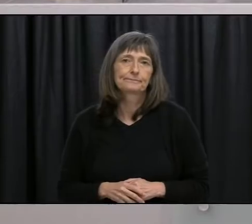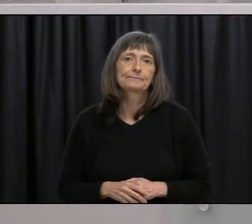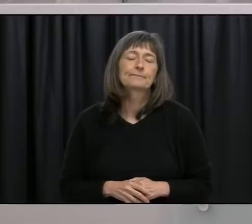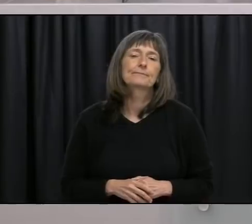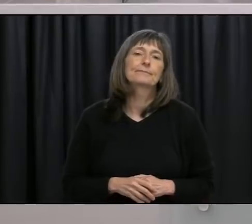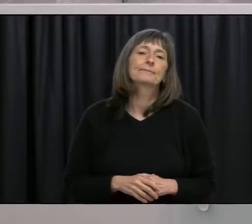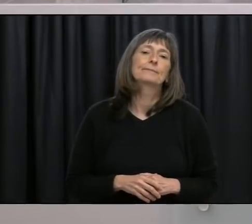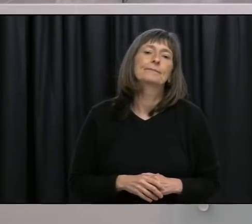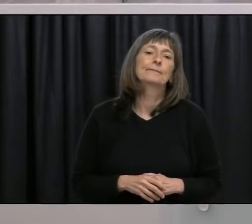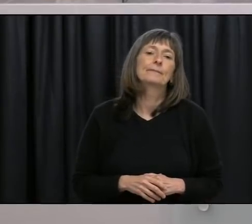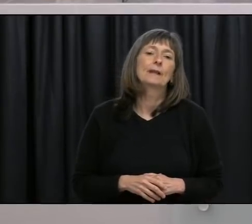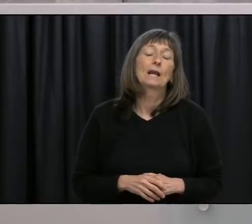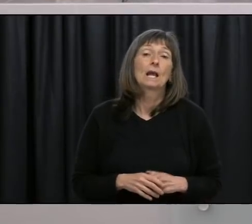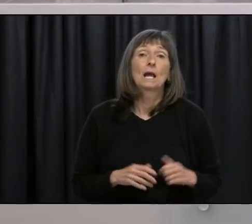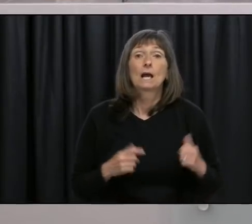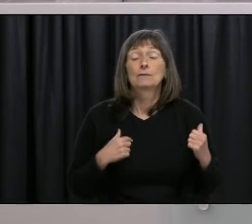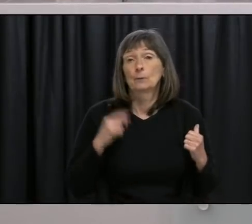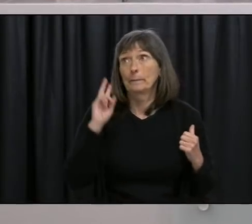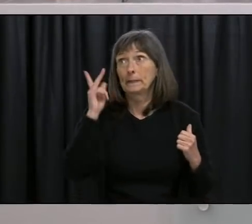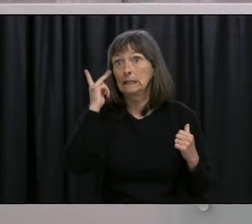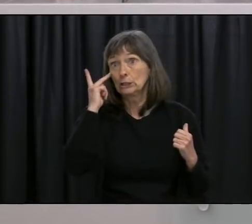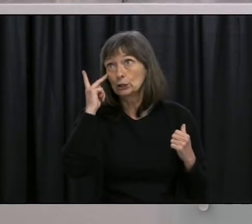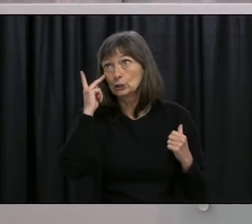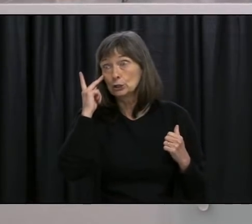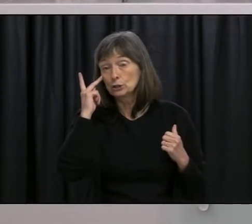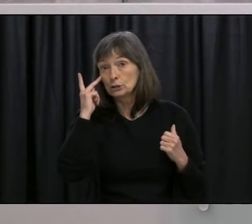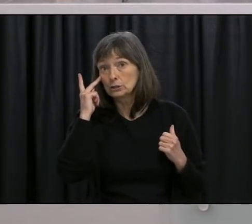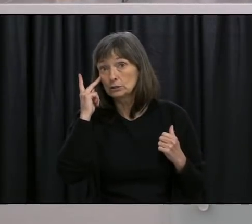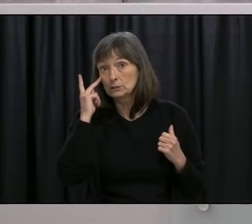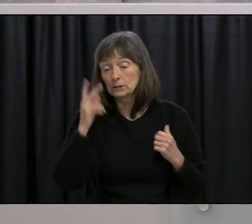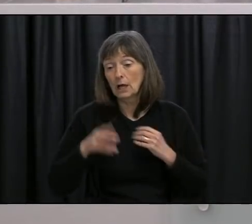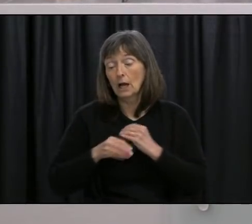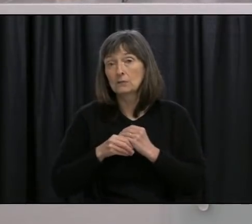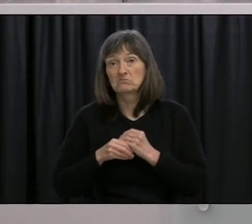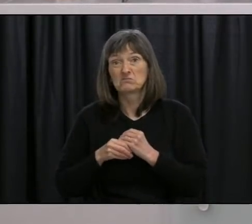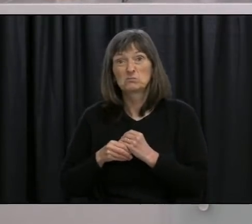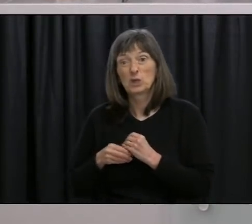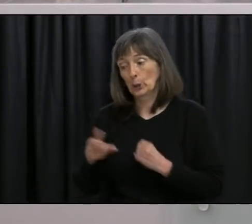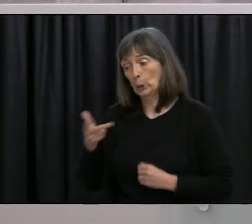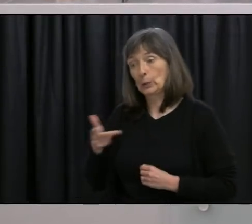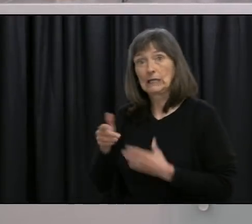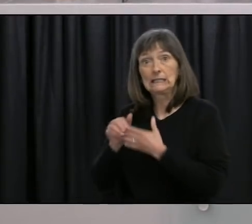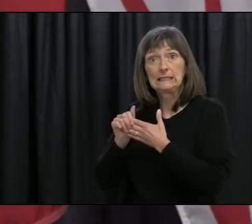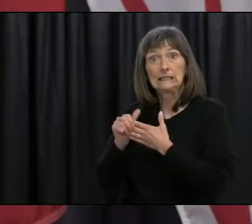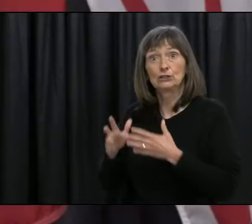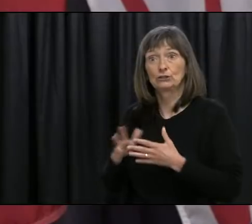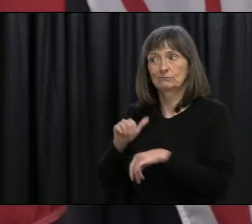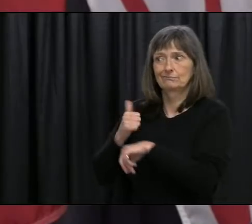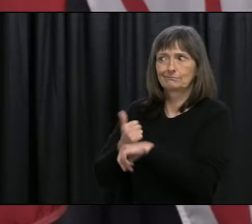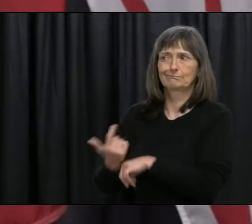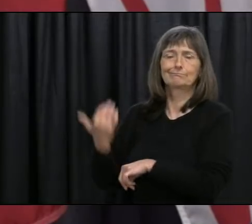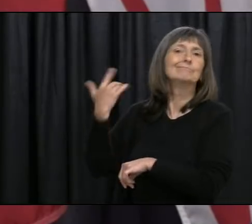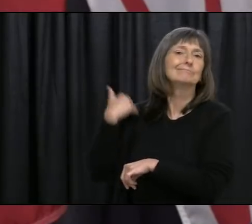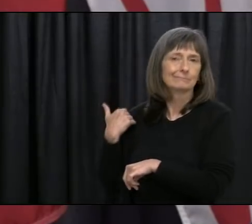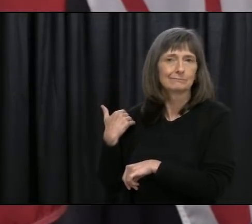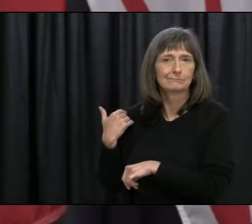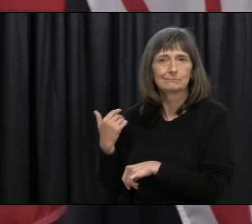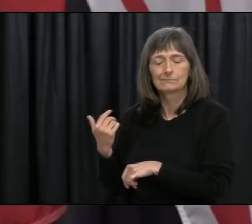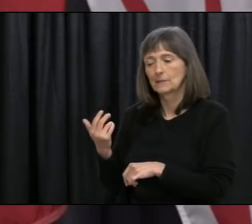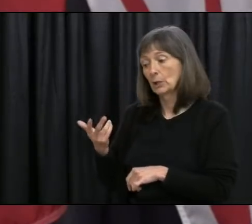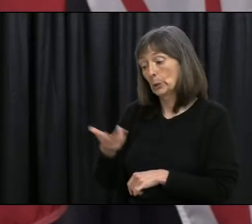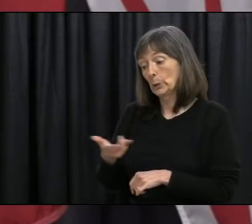So from the political piece of your question, I mean, even the all-party committee that we put in place back, many weeks ago, right now,